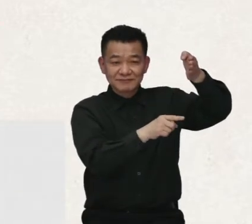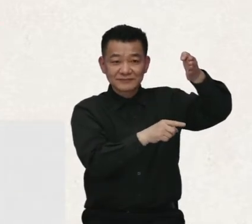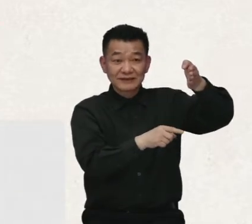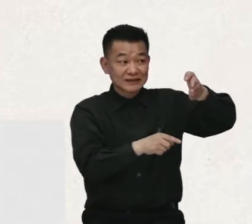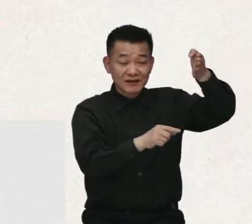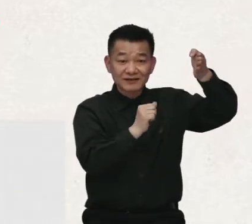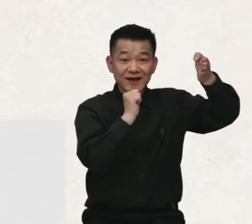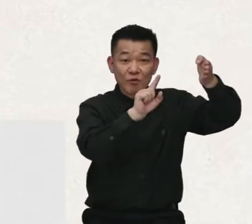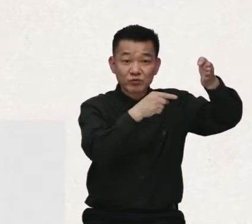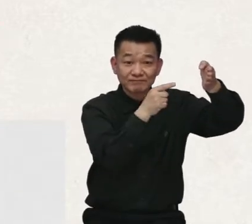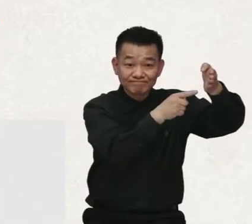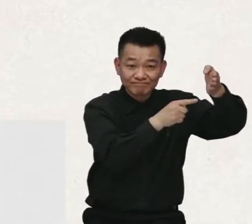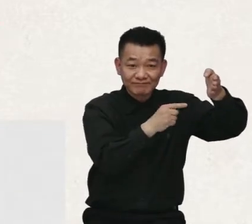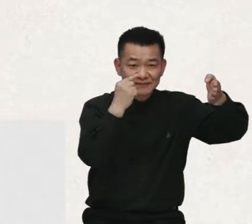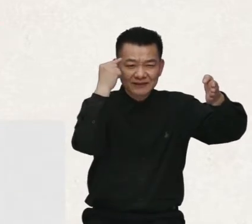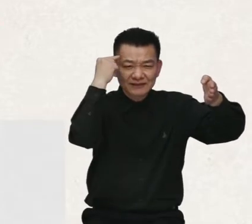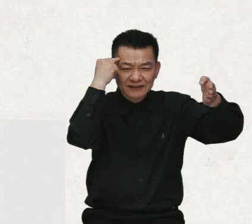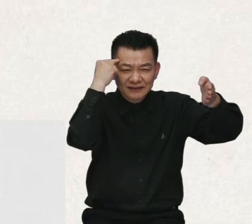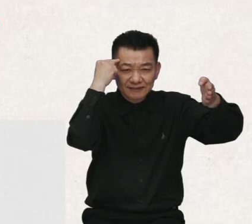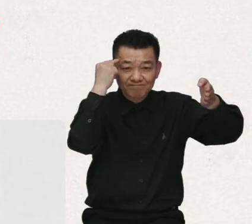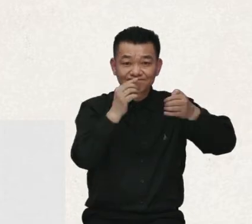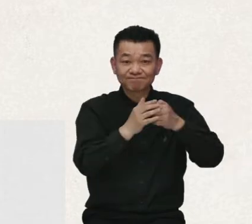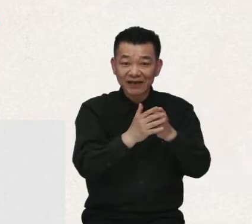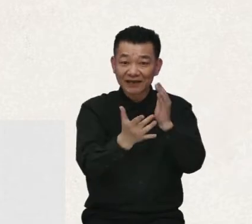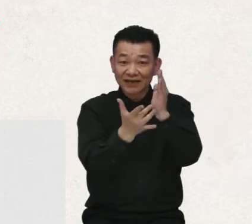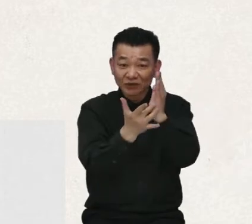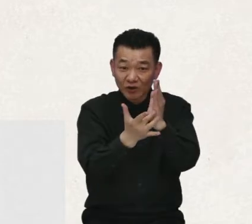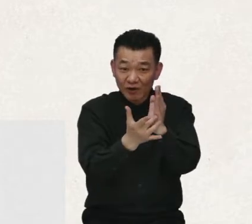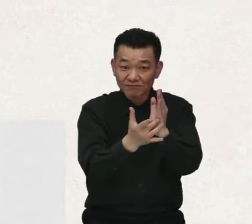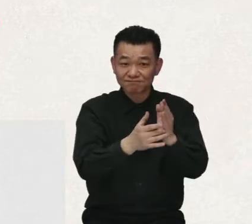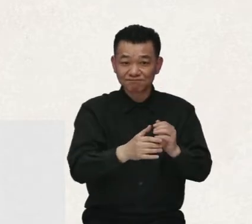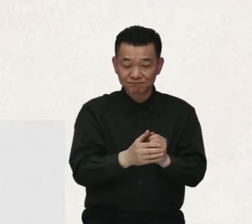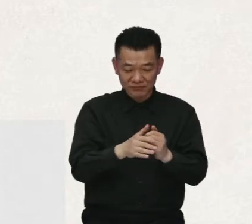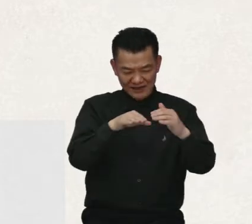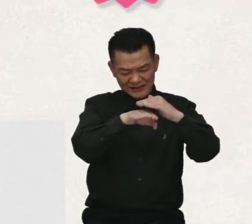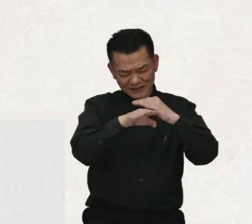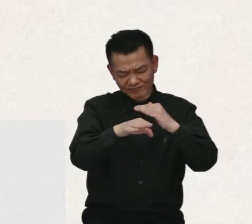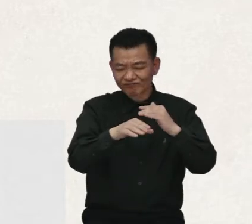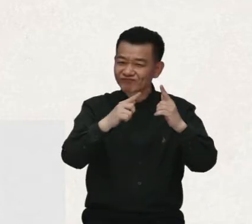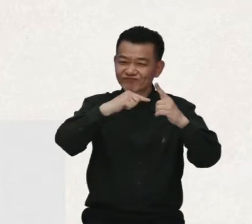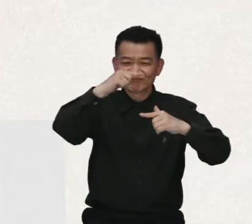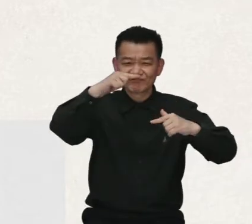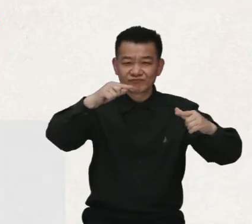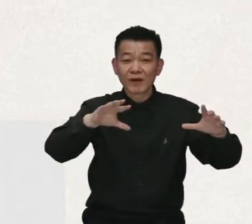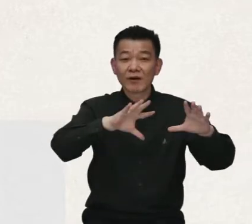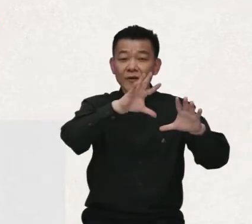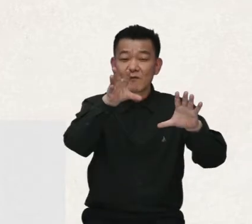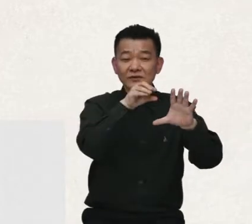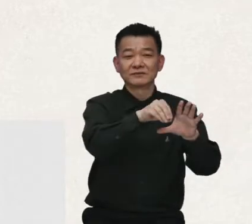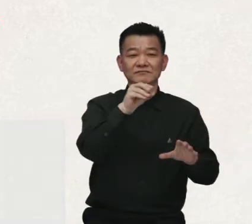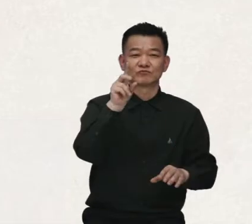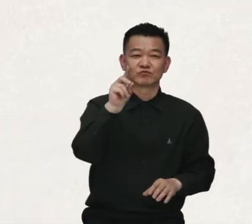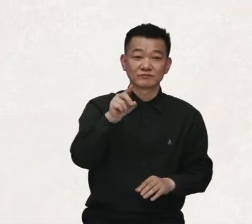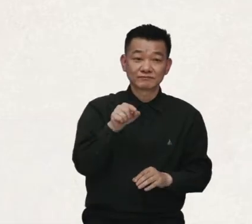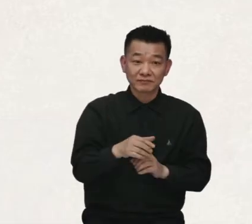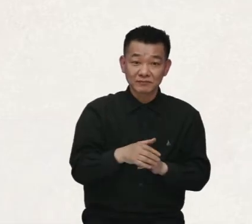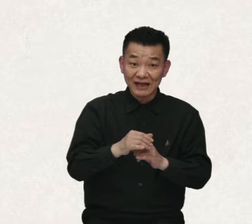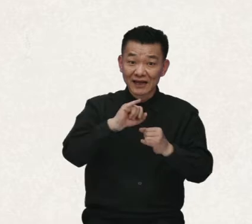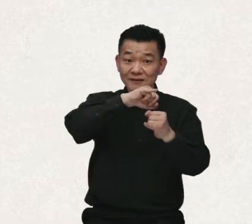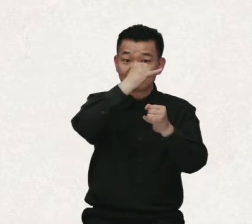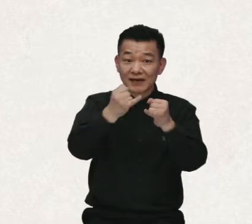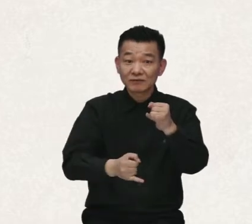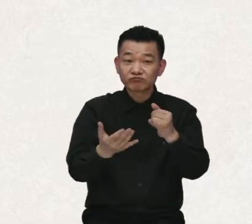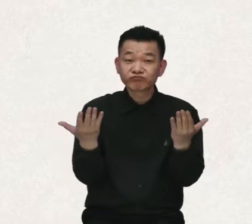which are physical objects, but also towards cognitive and technological categories must be ensured.